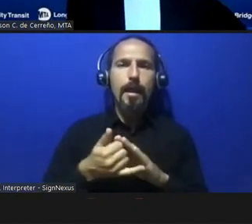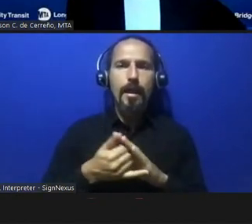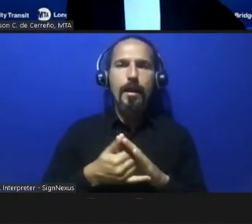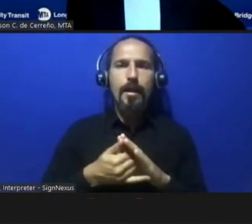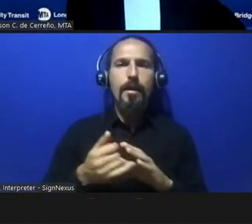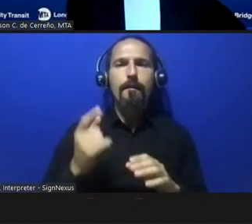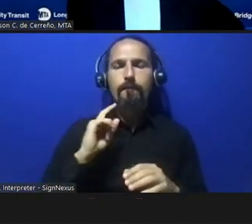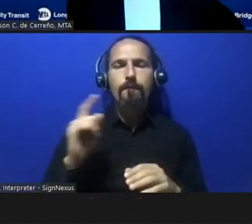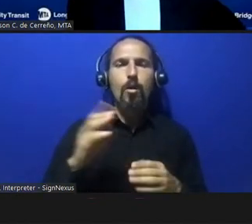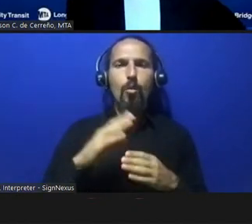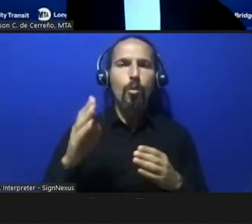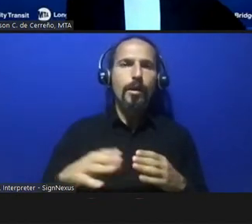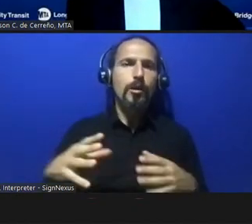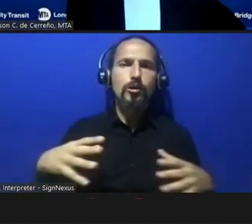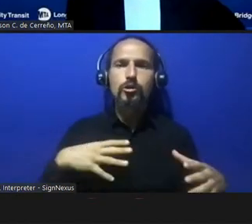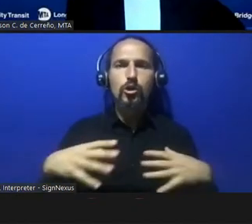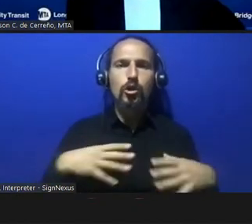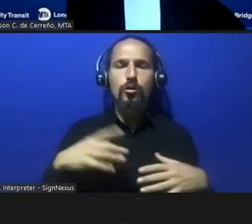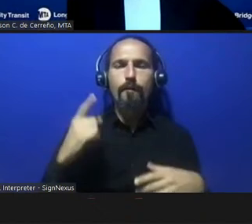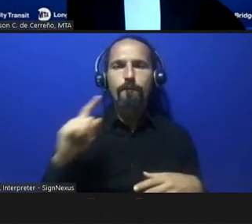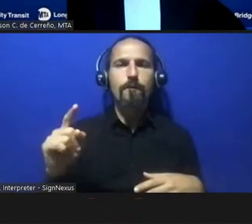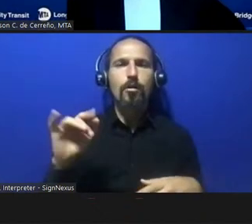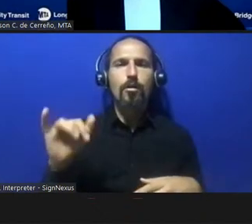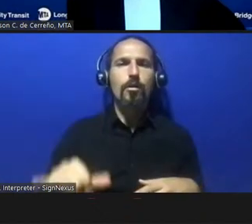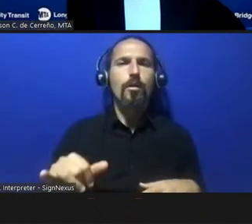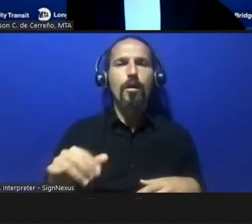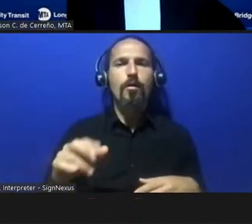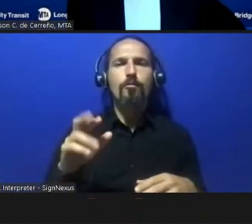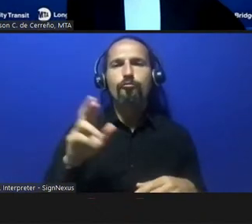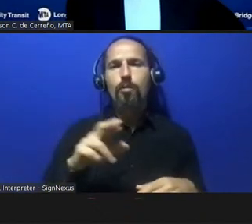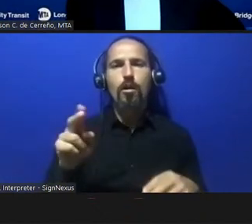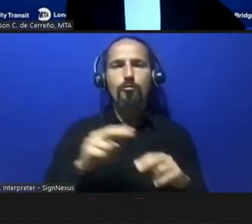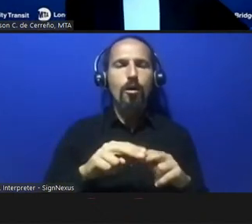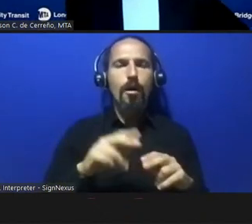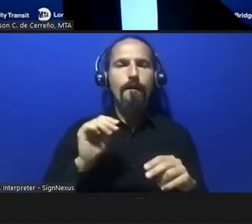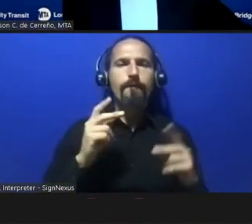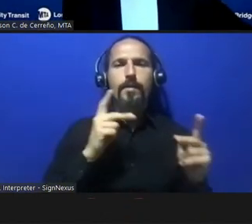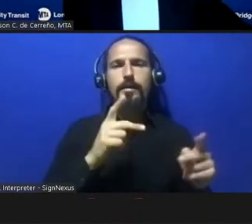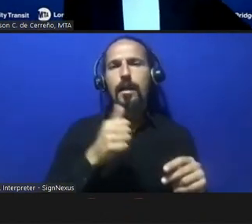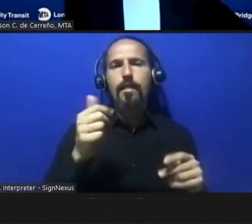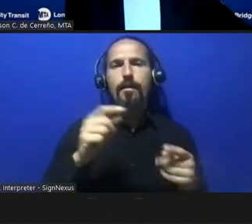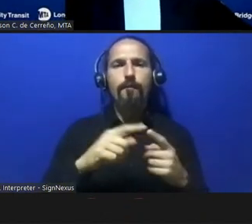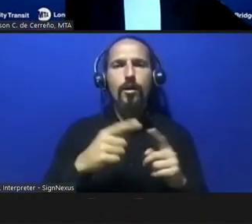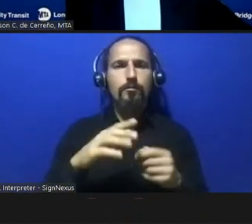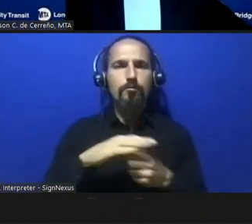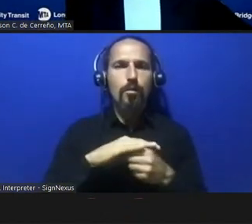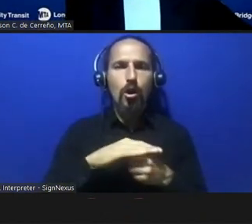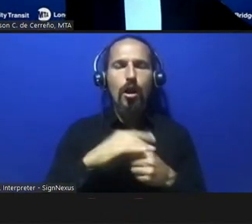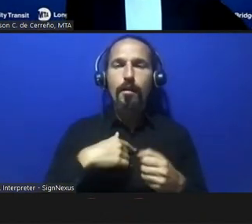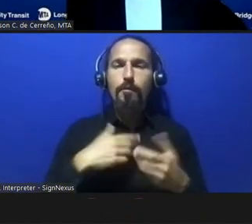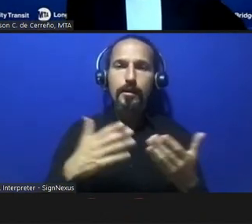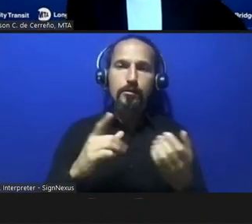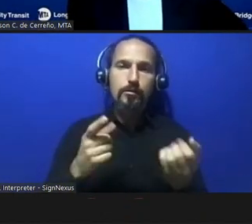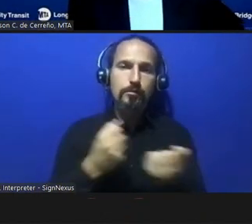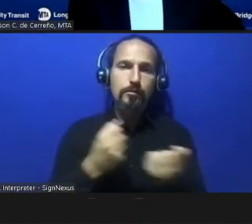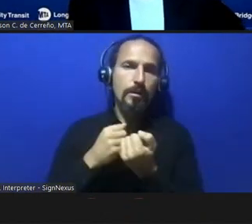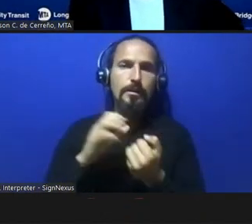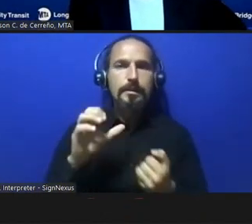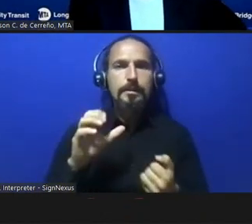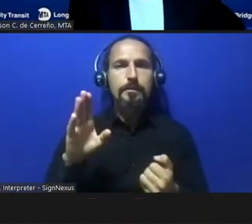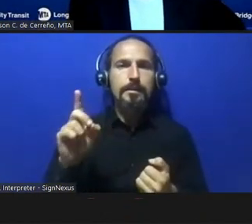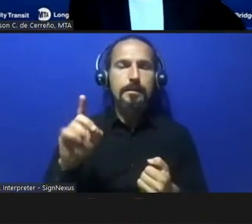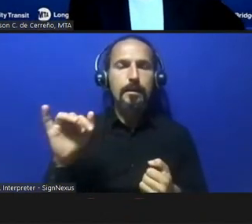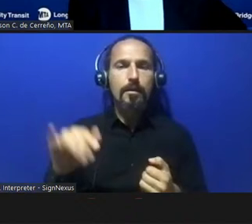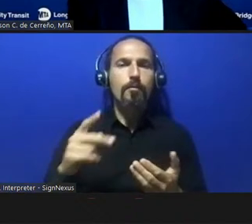excursions with my family on commuter railroads and to visit friends in other boroughs i am here to voice my support for the cbd touring